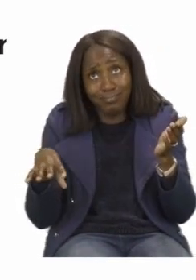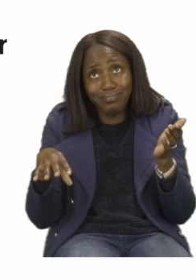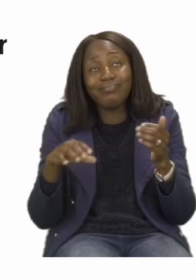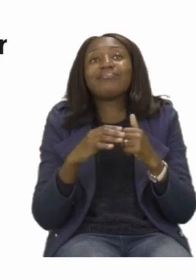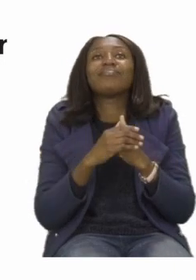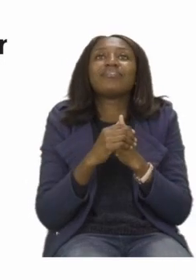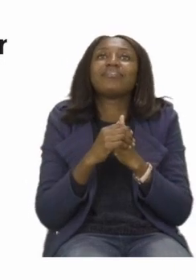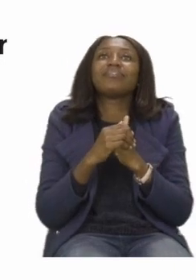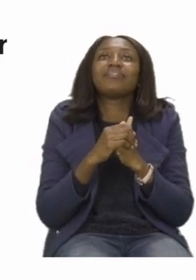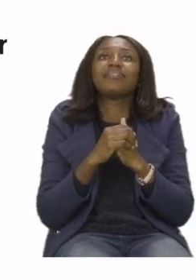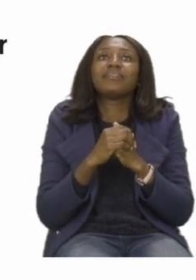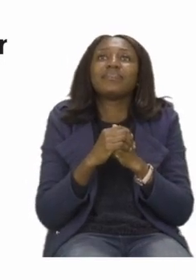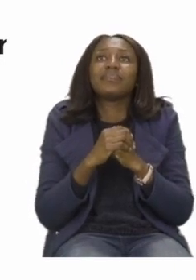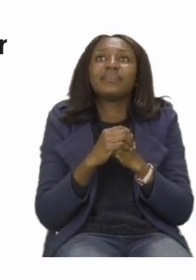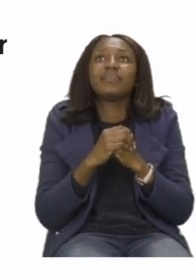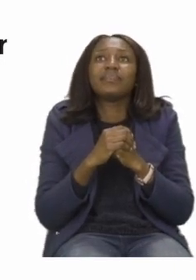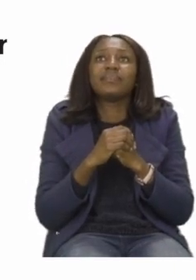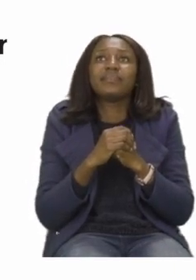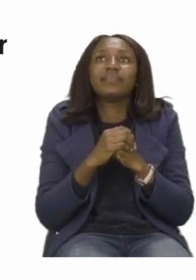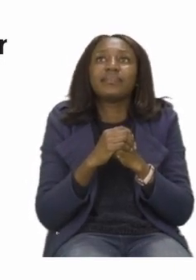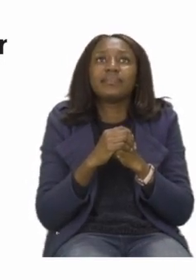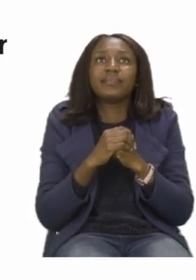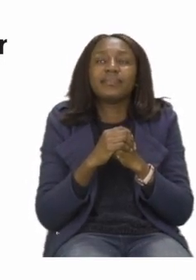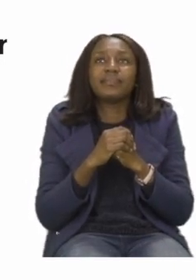left, we are going to